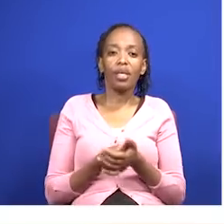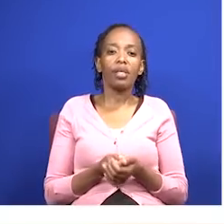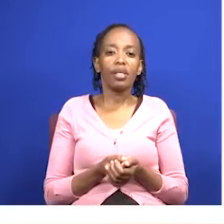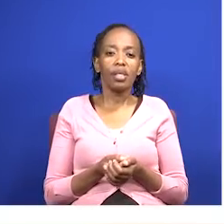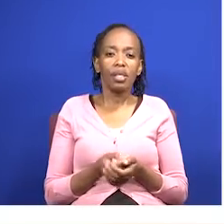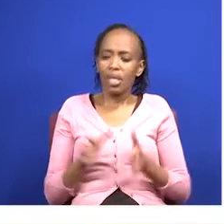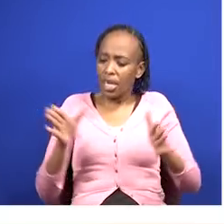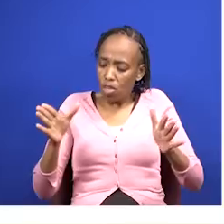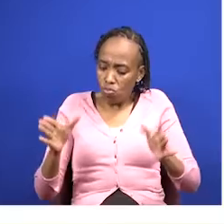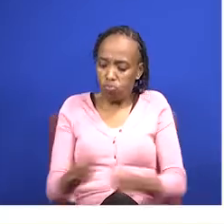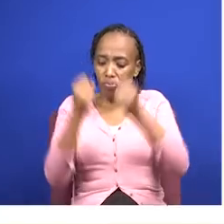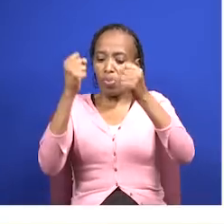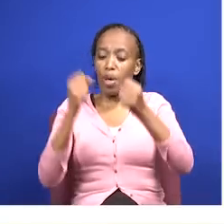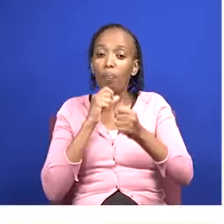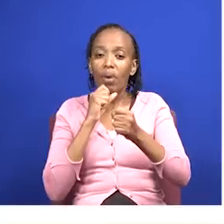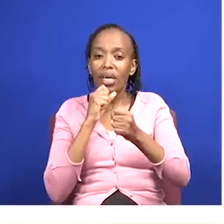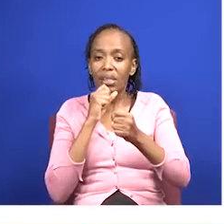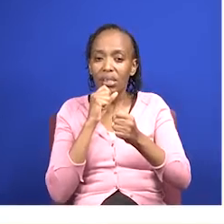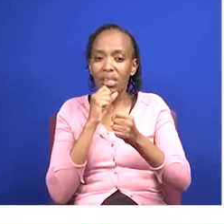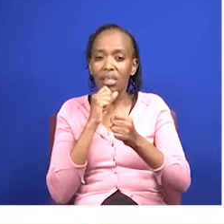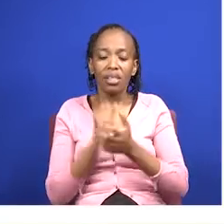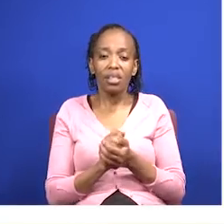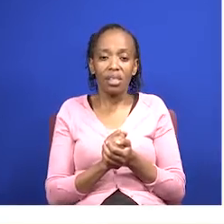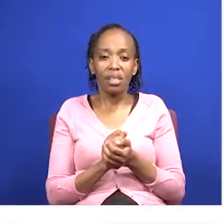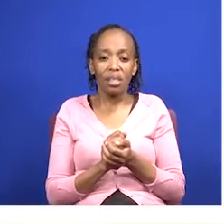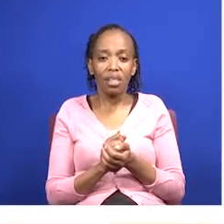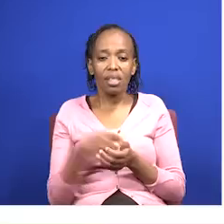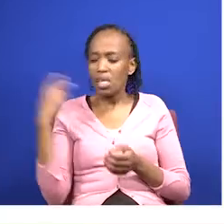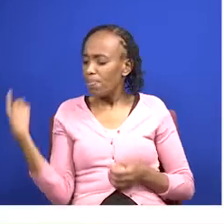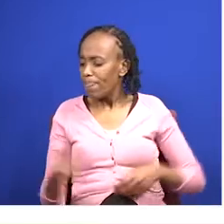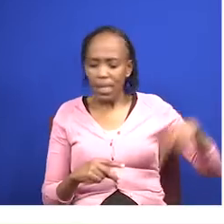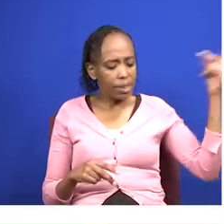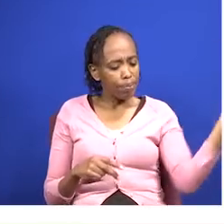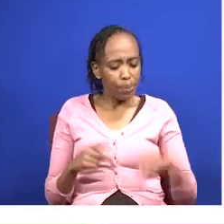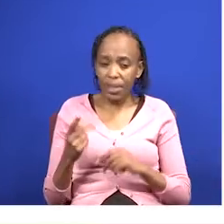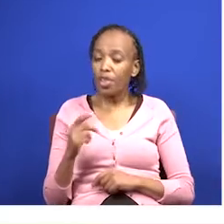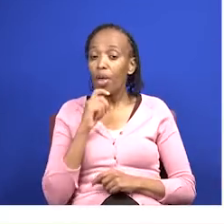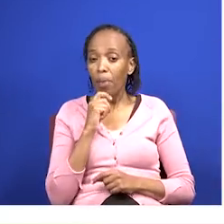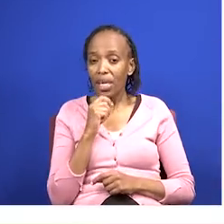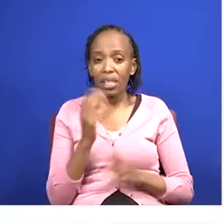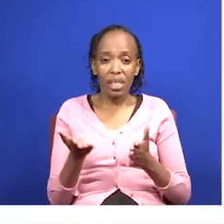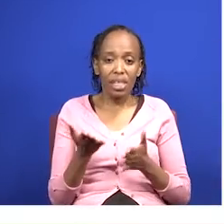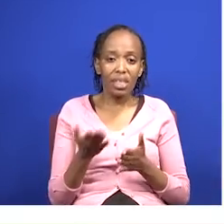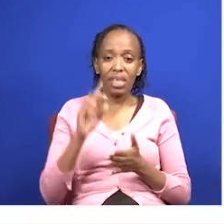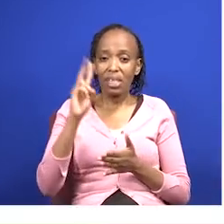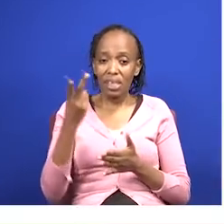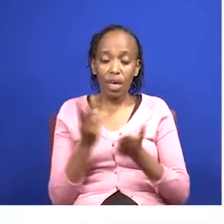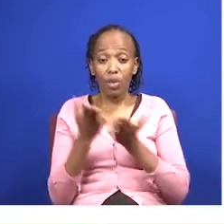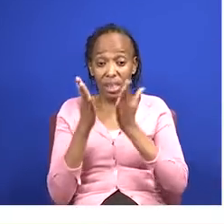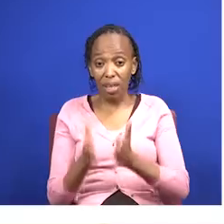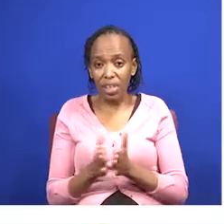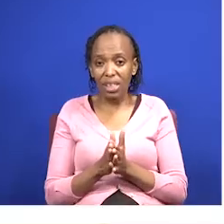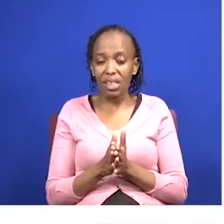money. He grabbed him, almost choking him. He beat him. This